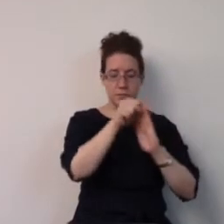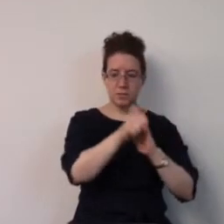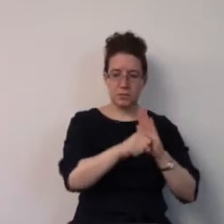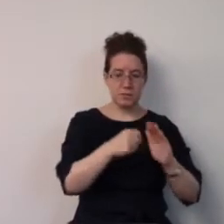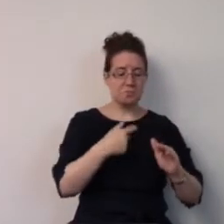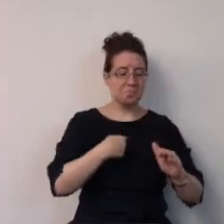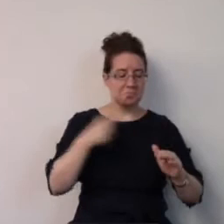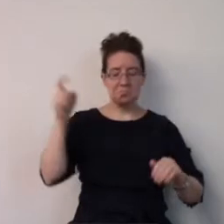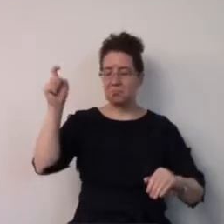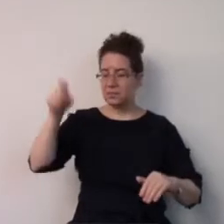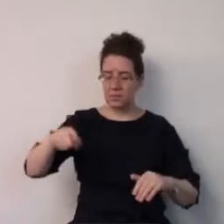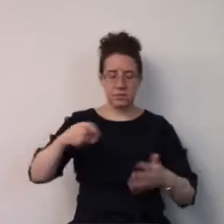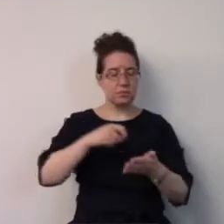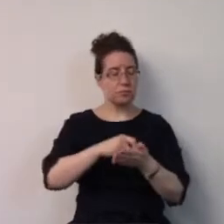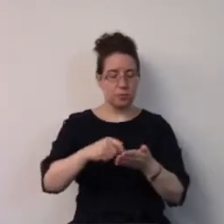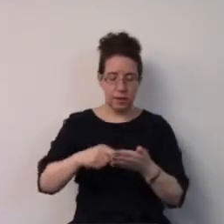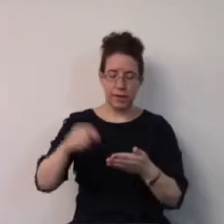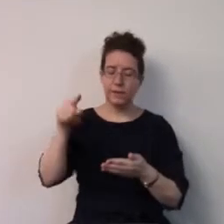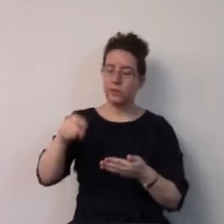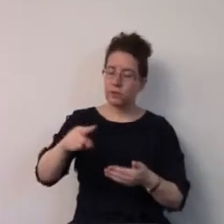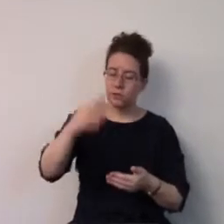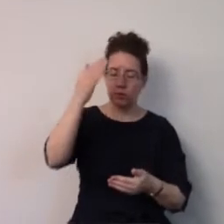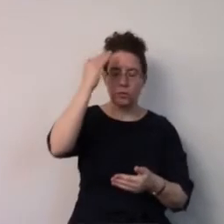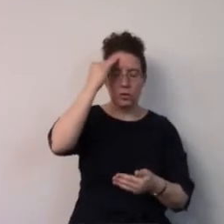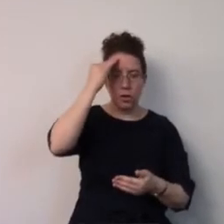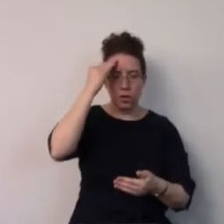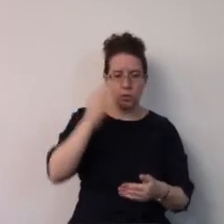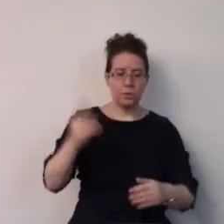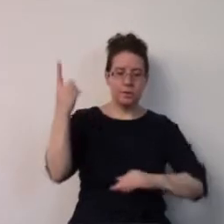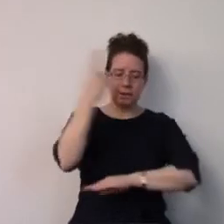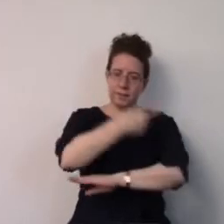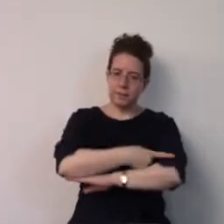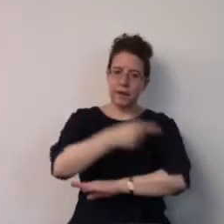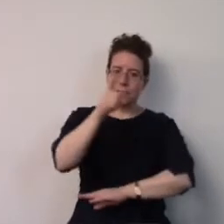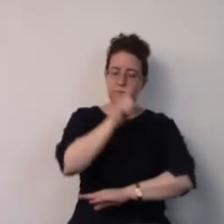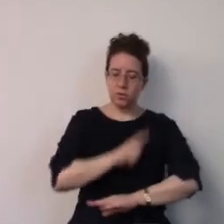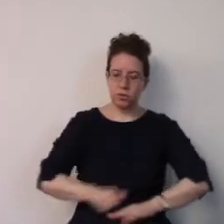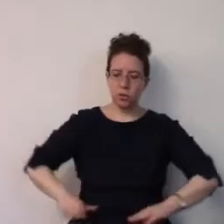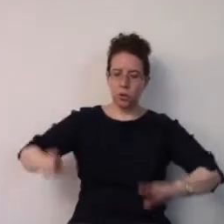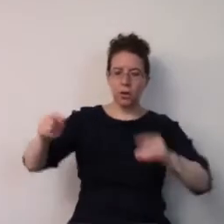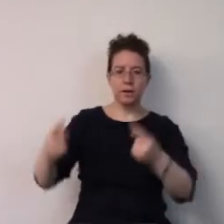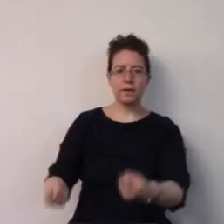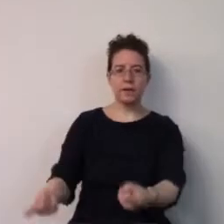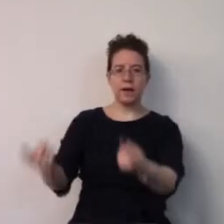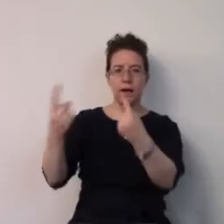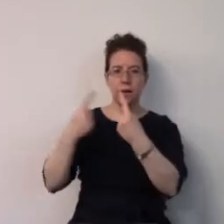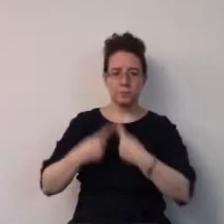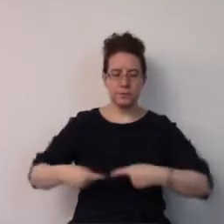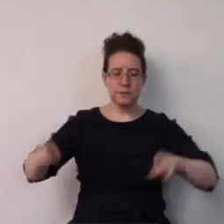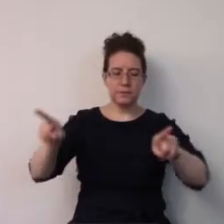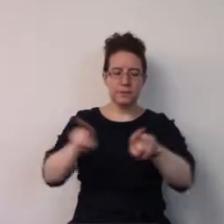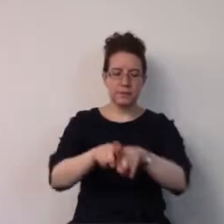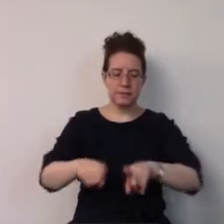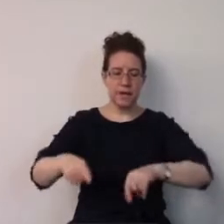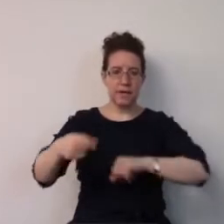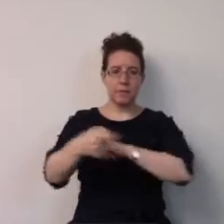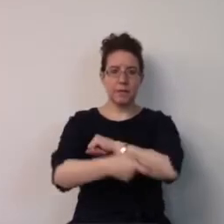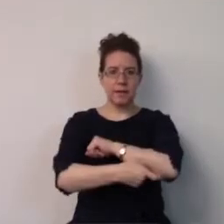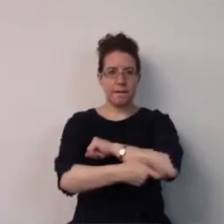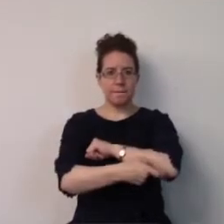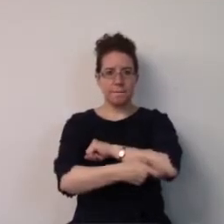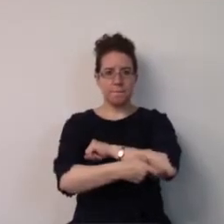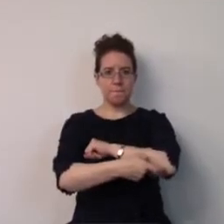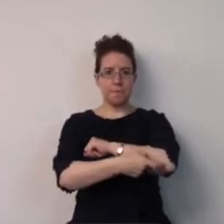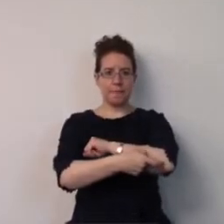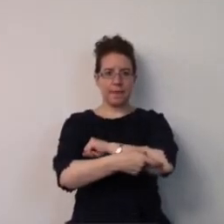so cometh as a thief in the night. For when they shall say peace and safety, then sudden destruction